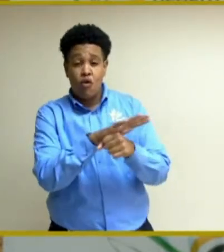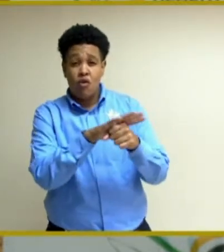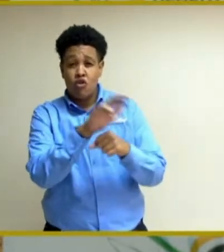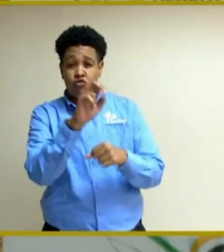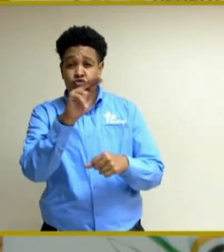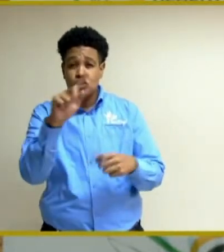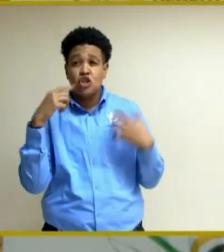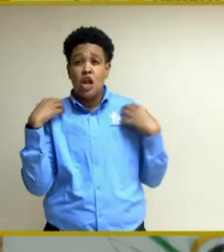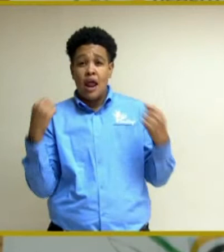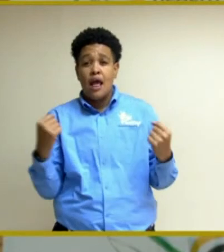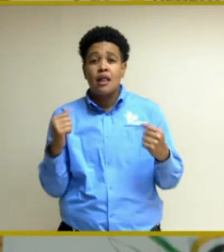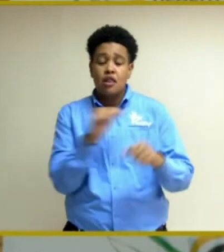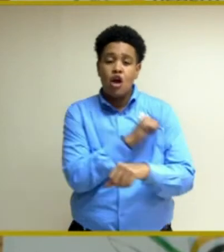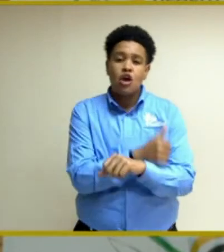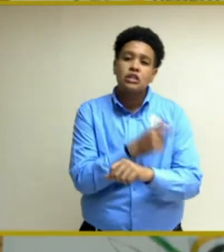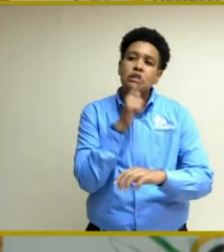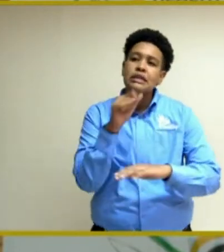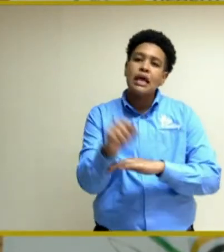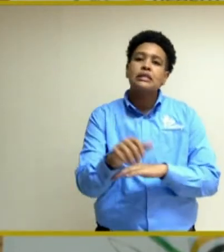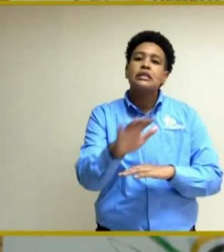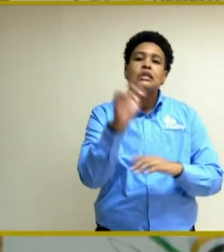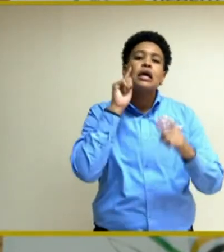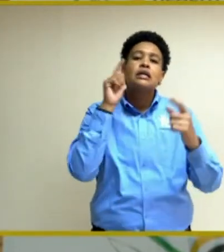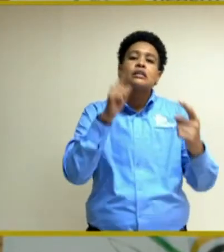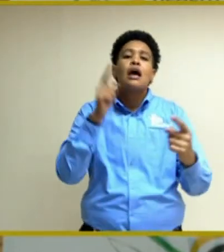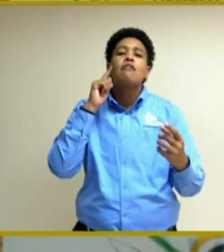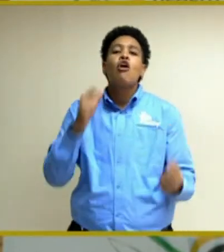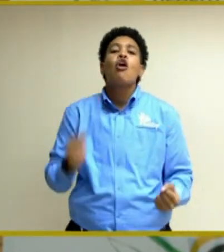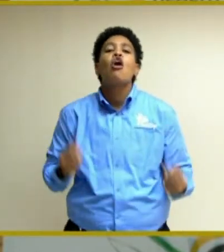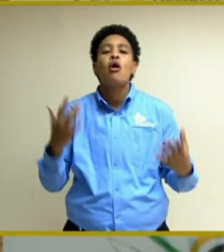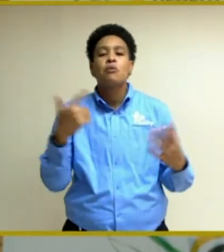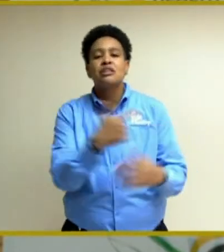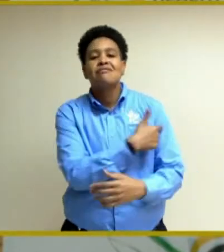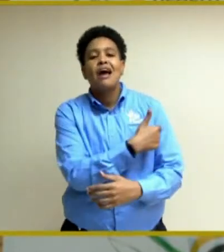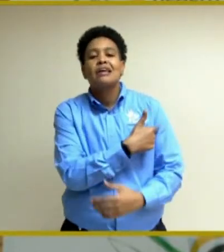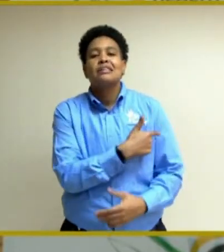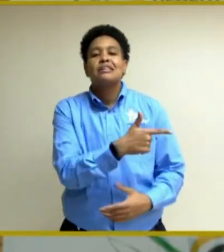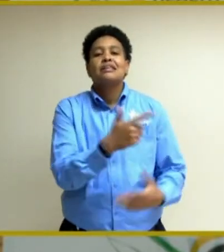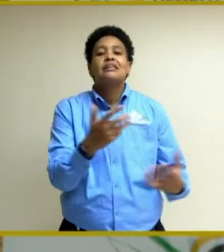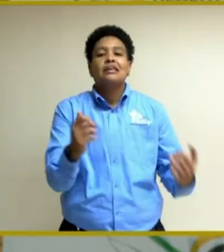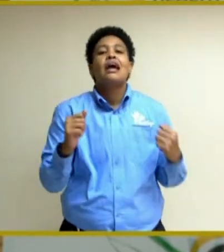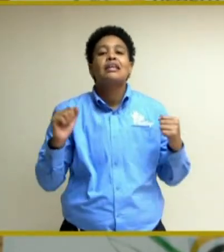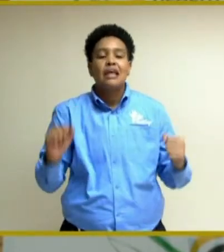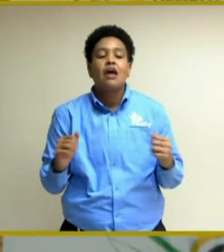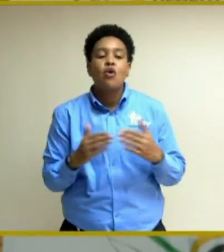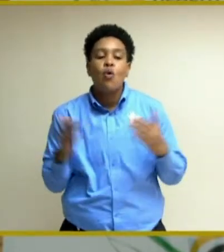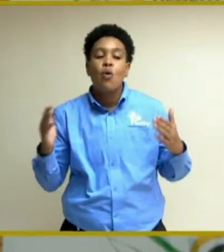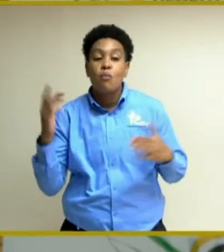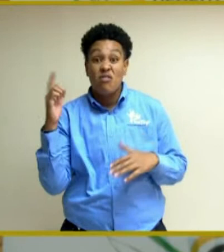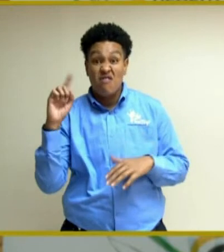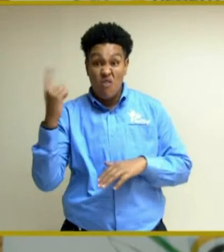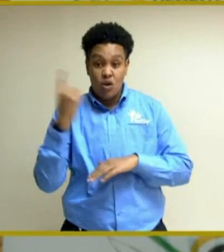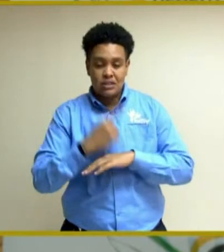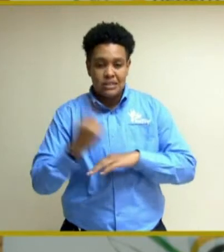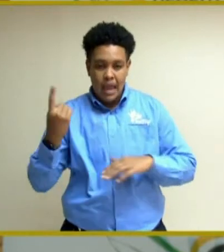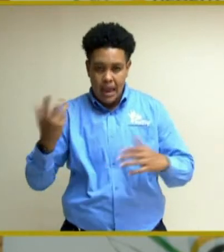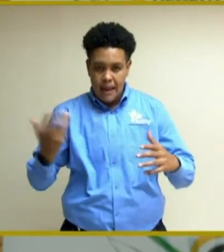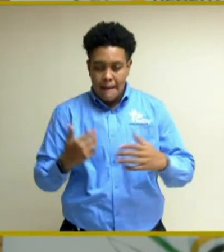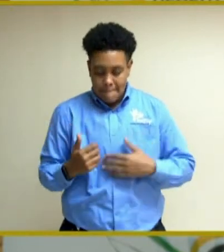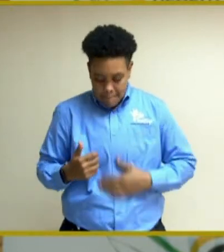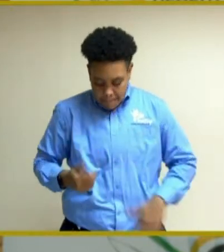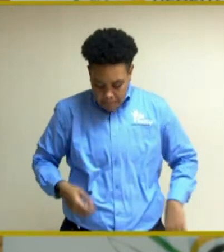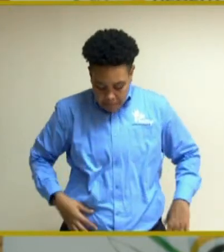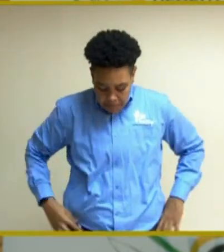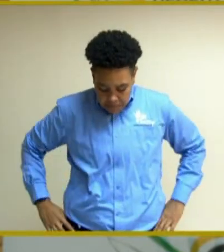authorities exceeded their targets for the number of vaccine sites that were to be open on day one.